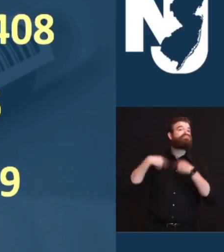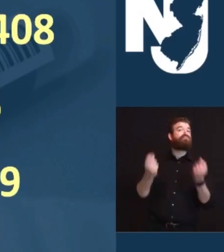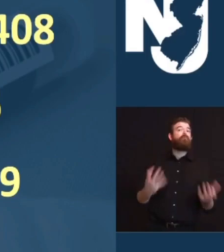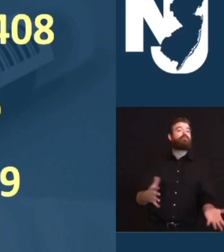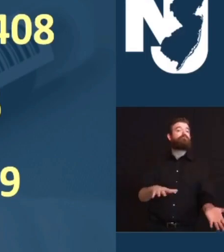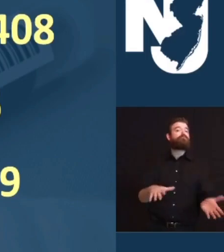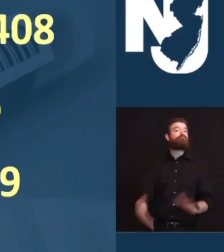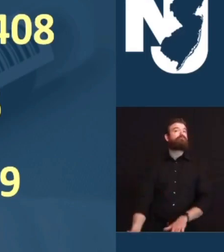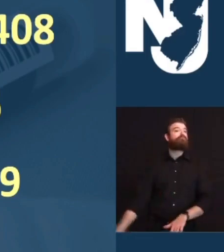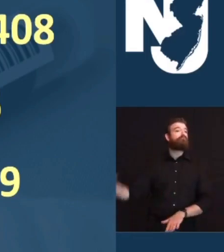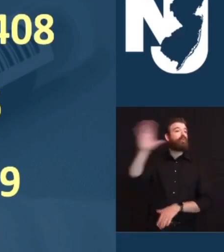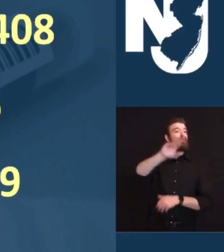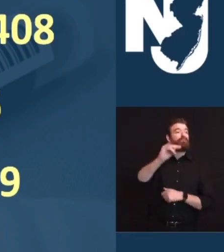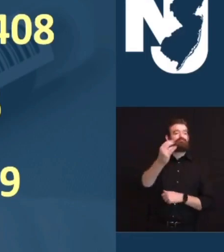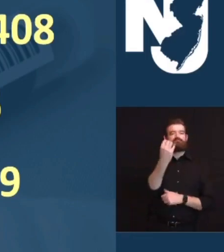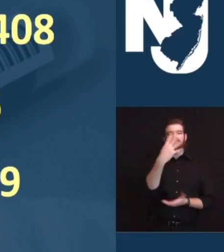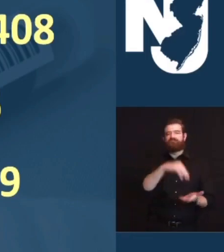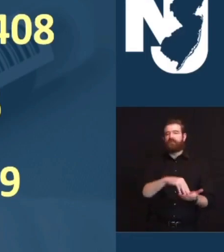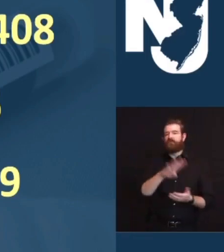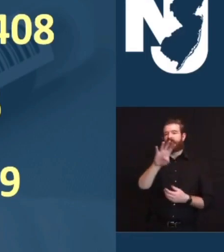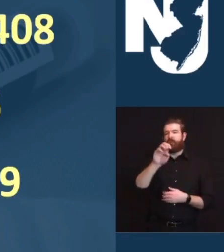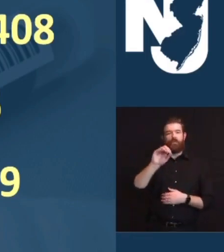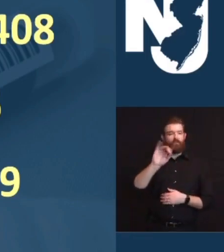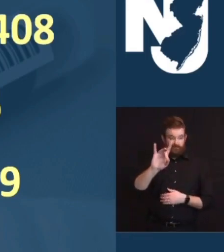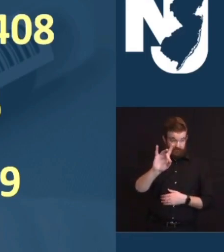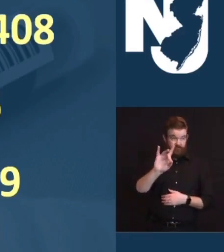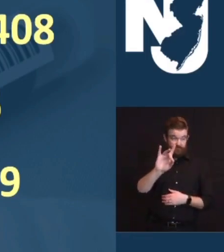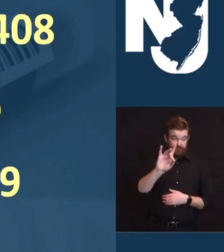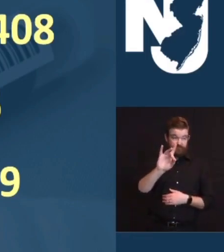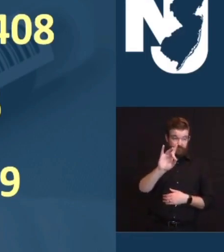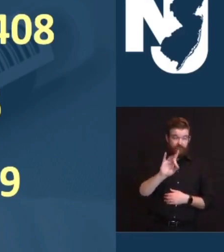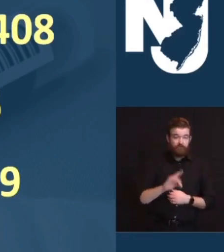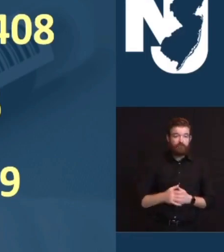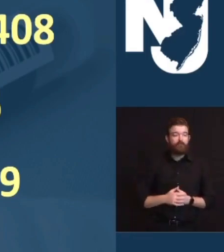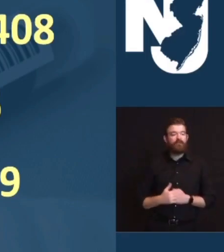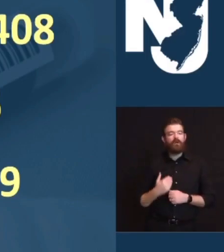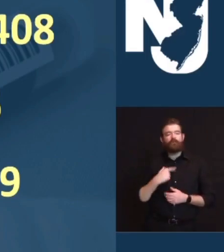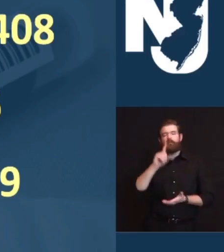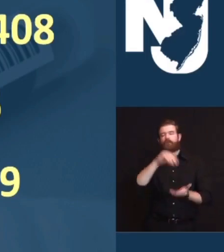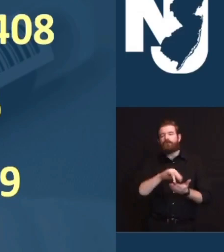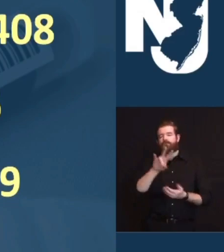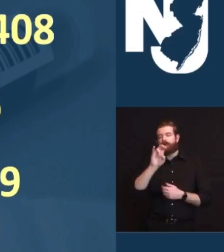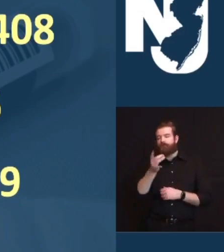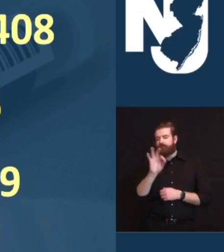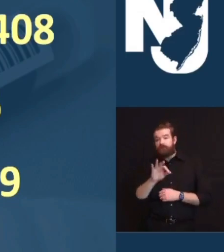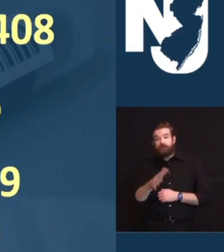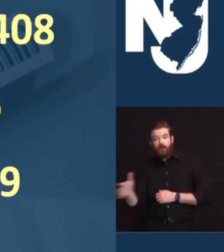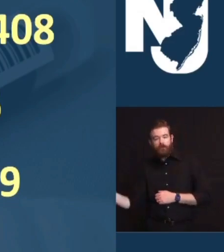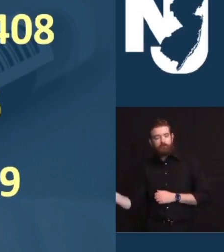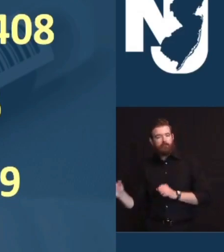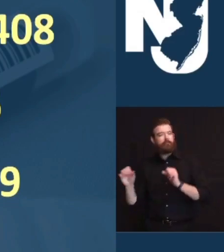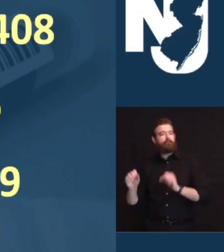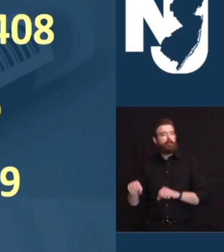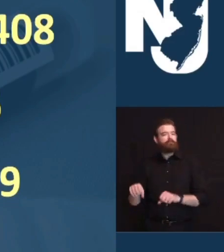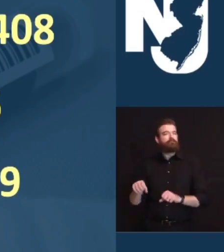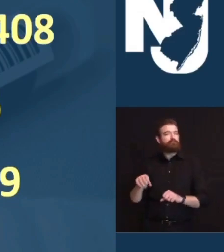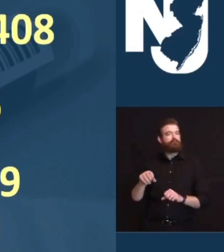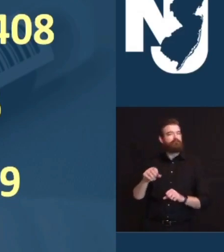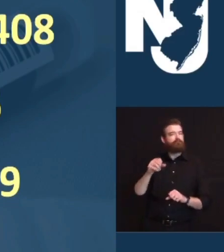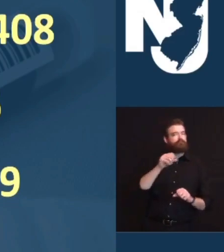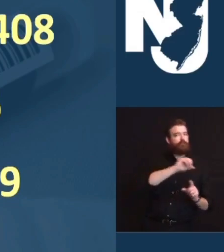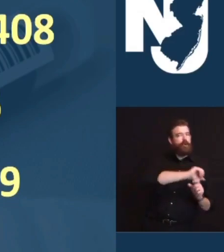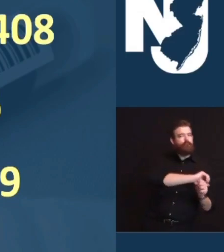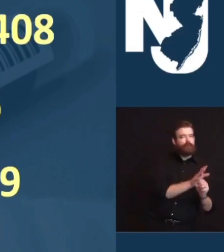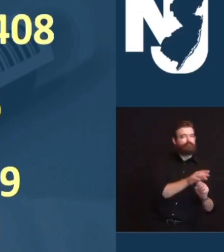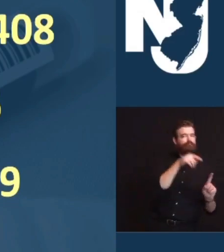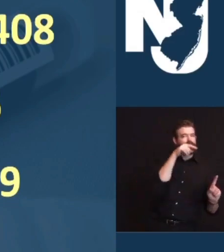and sisters is now 14,408 confirmed, and another 1,789 probable deaths.